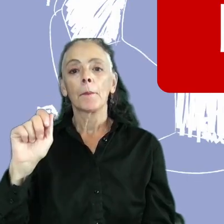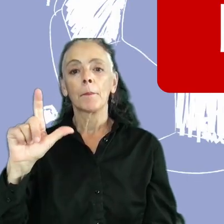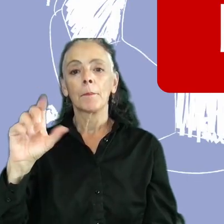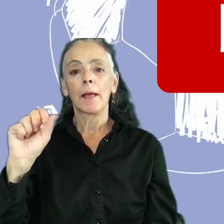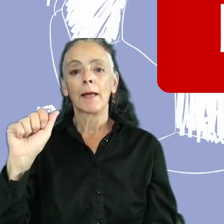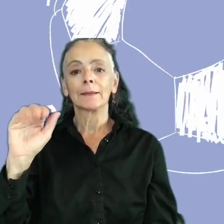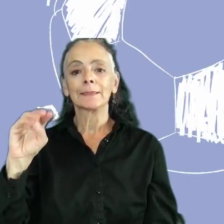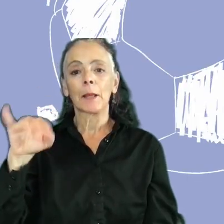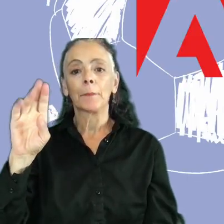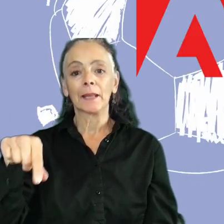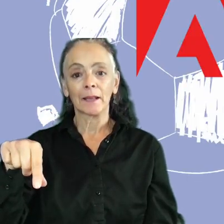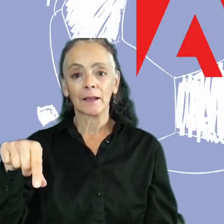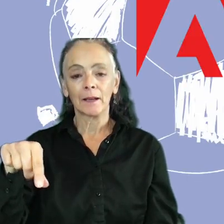Balsamic,